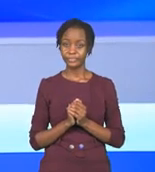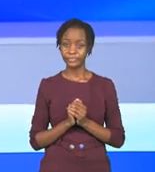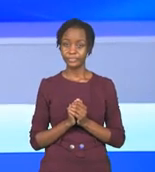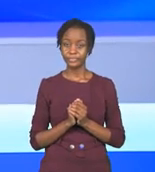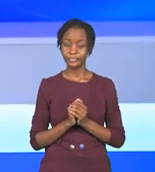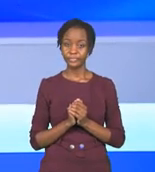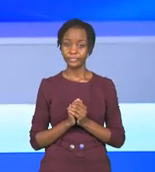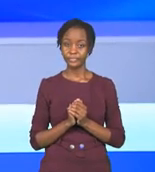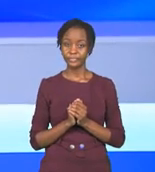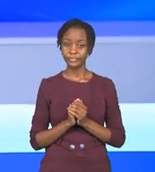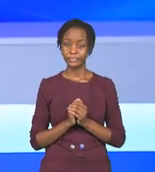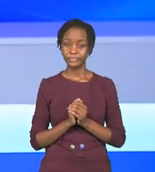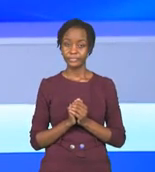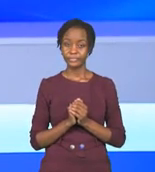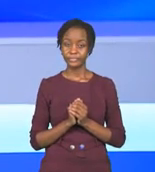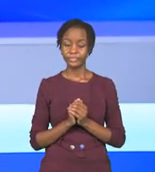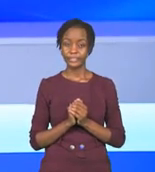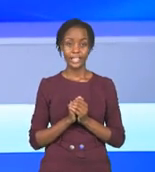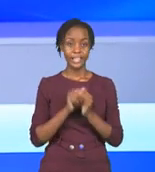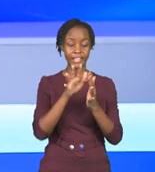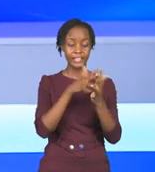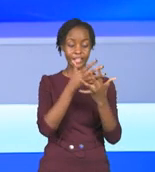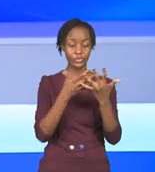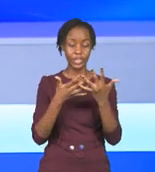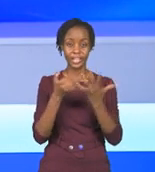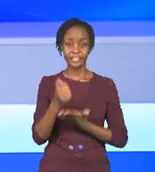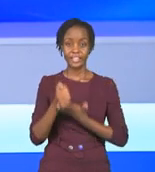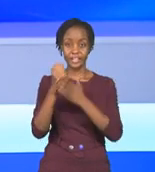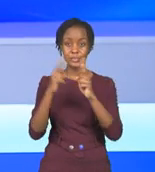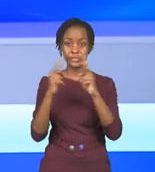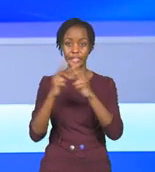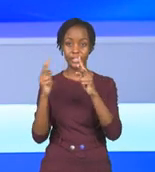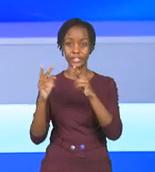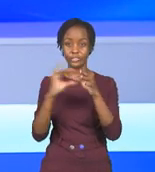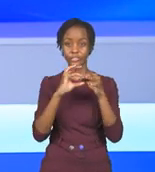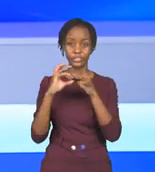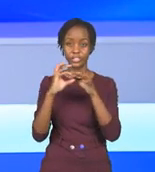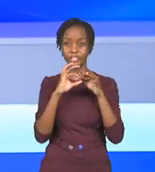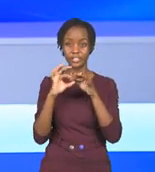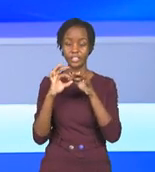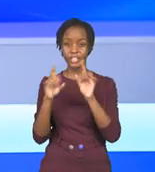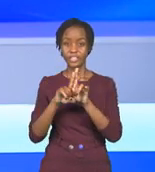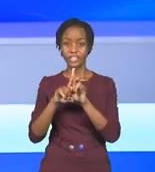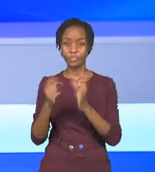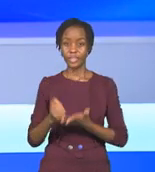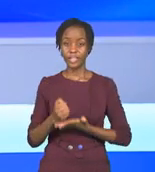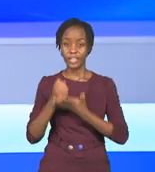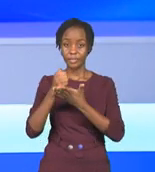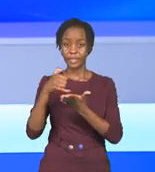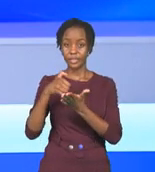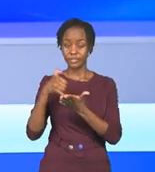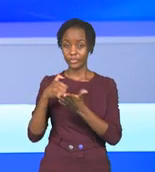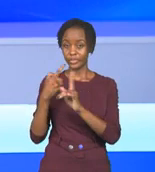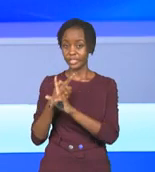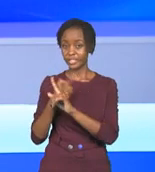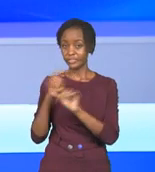Moving on. Networking has provided a more diverse network for contacts and extended one's reach into different social cycles, and with